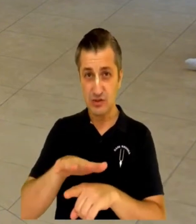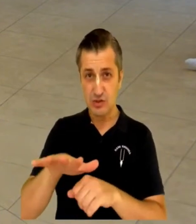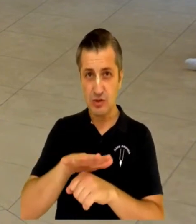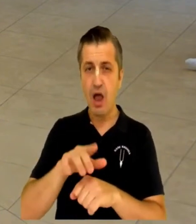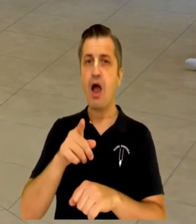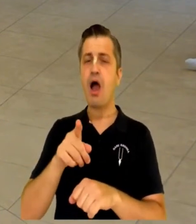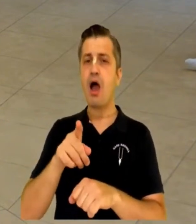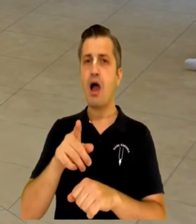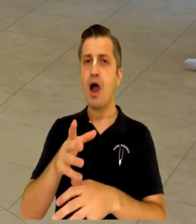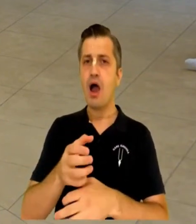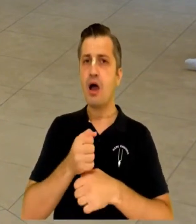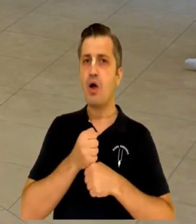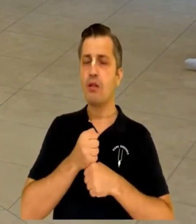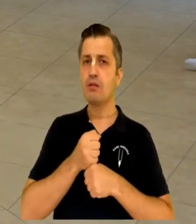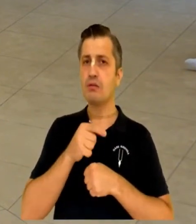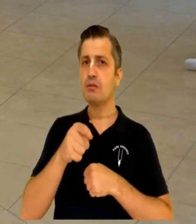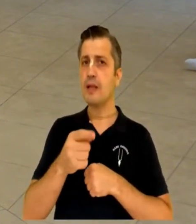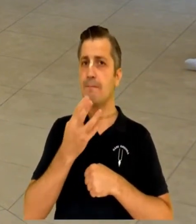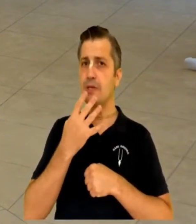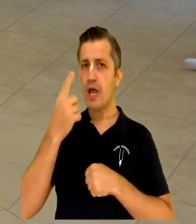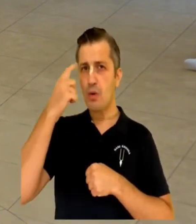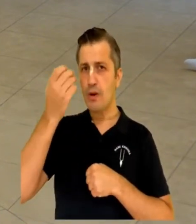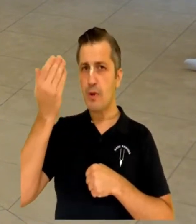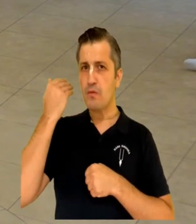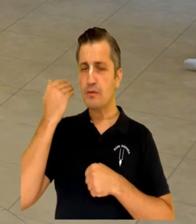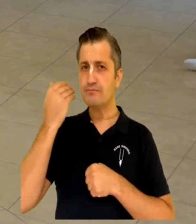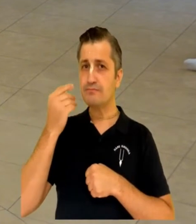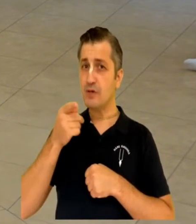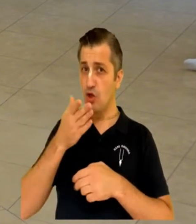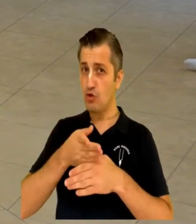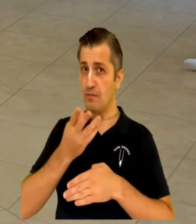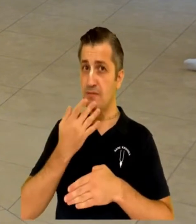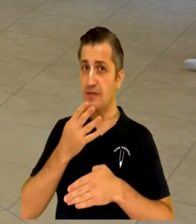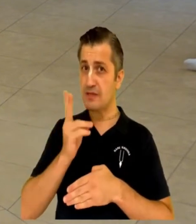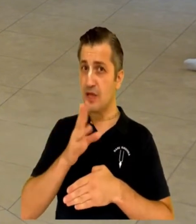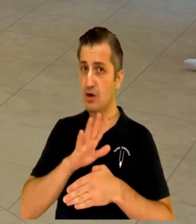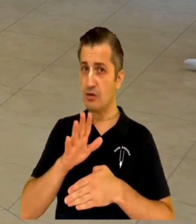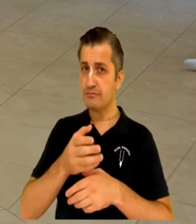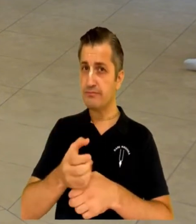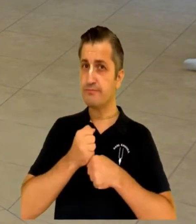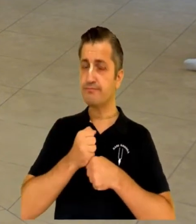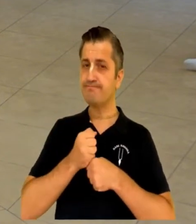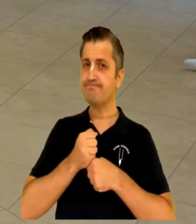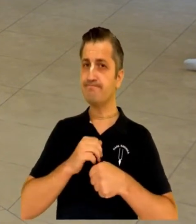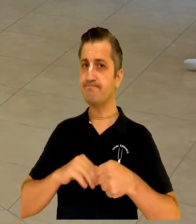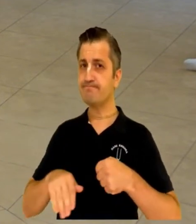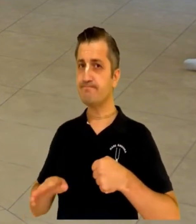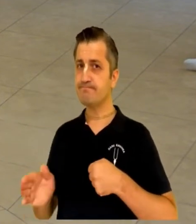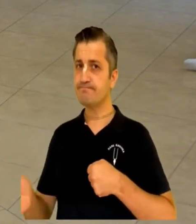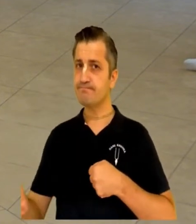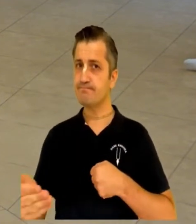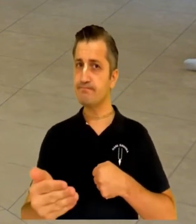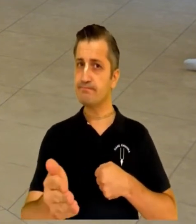yourself before you do it. And that may take some time. You might do the mistake a couple of times, but at some point you're able to catch yourself and not walk into the